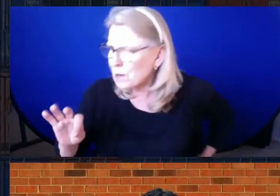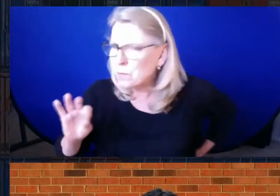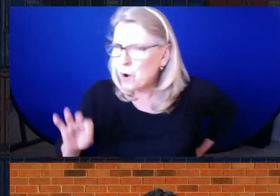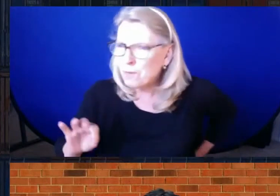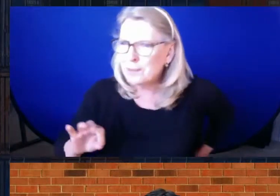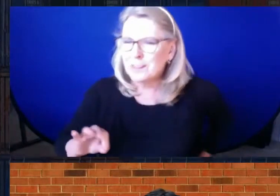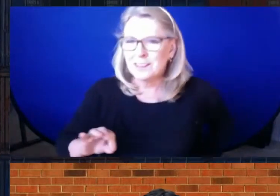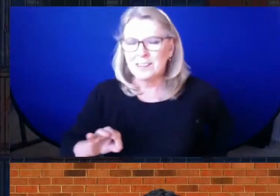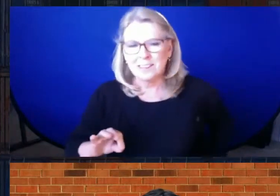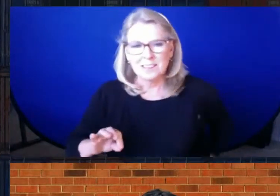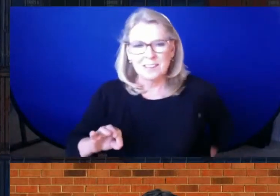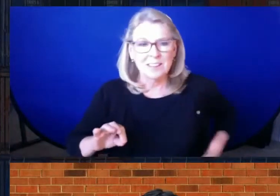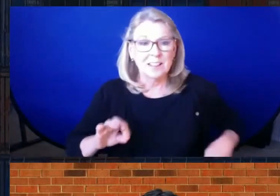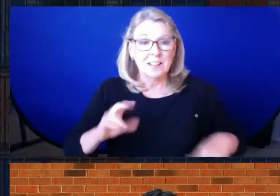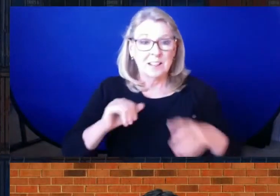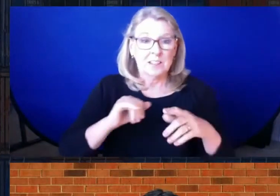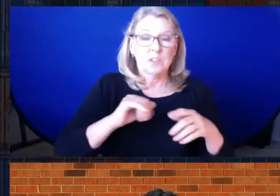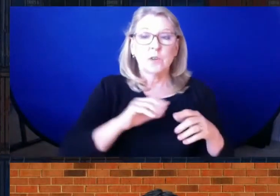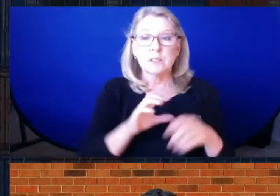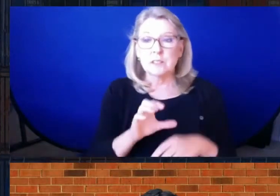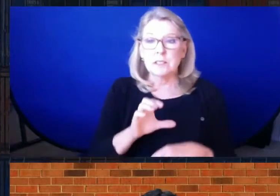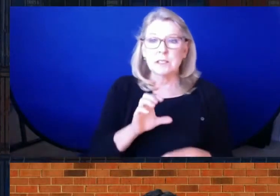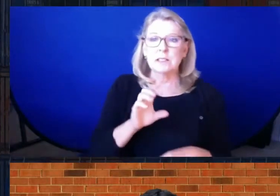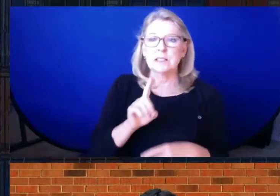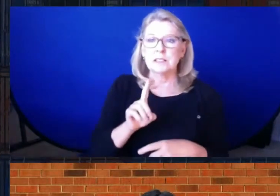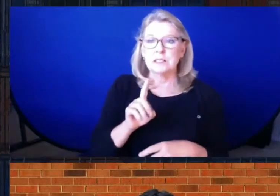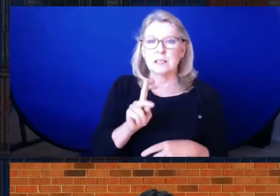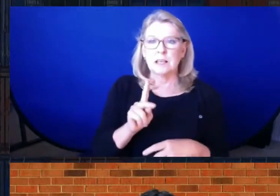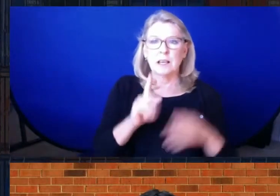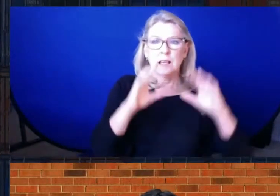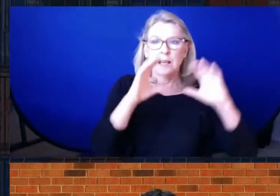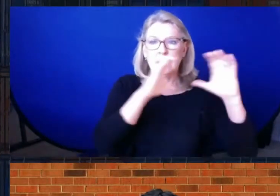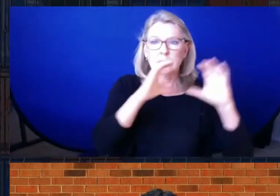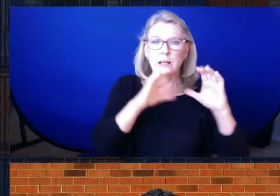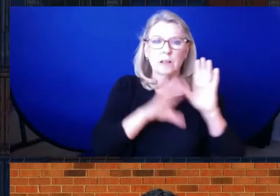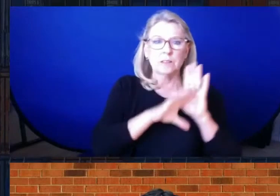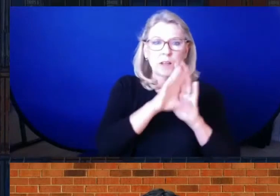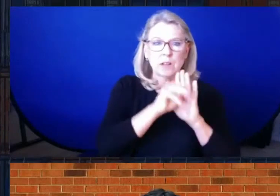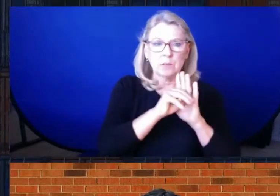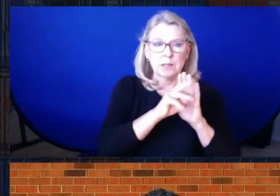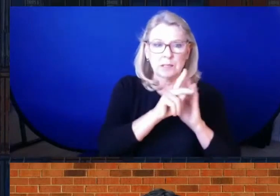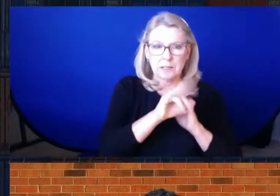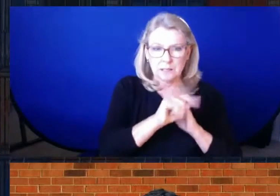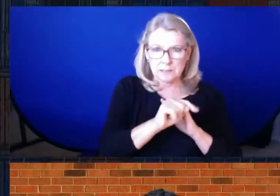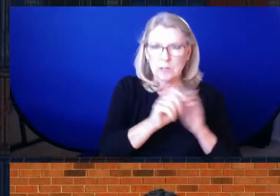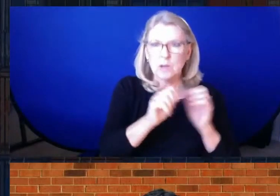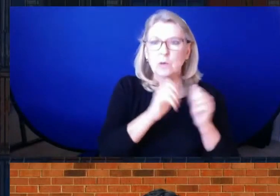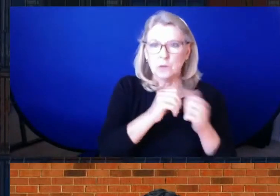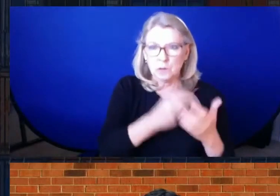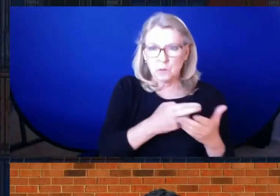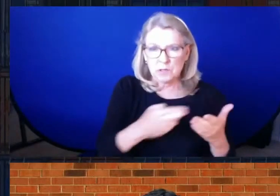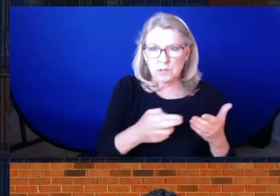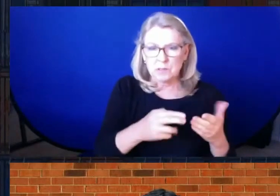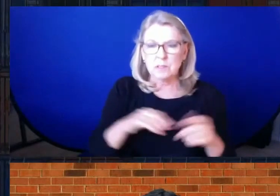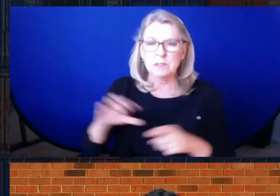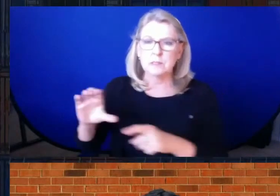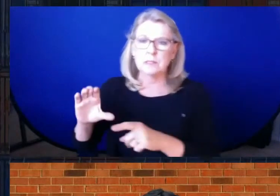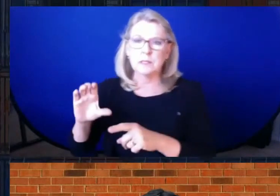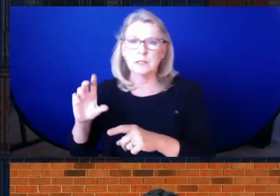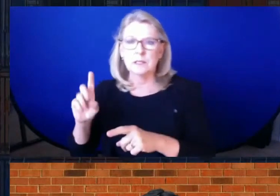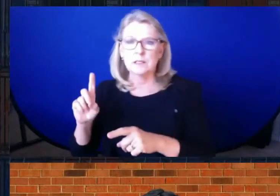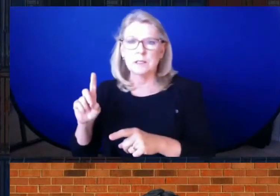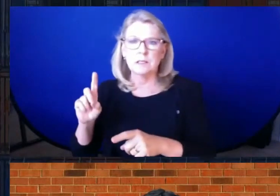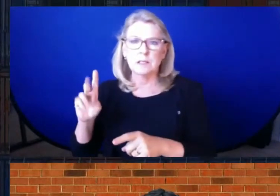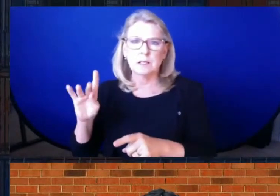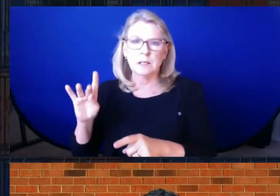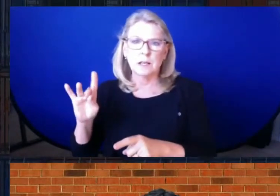and CDK? So CDK, cloud development kits, I want to provision AWS resources. CDK8s, I want to use those resources inside of